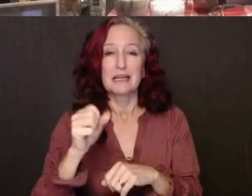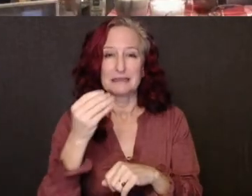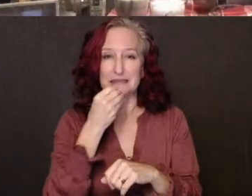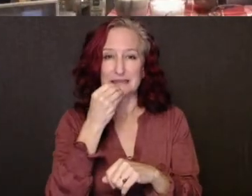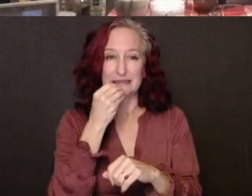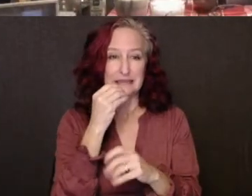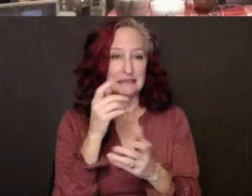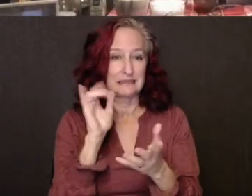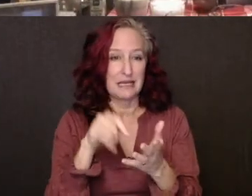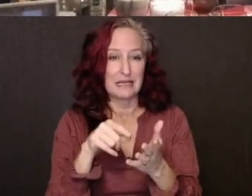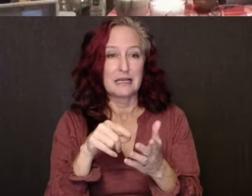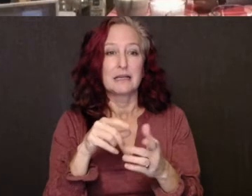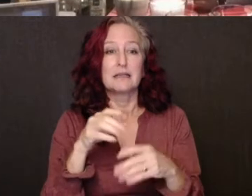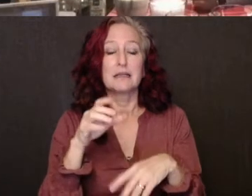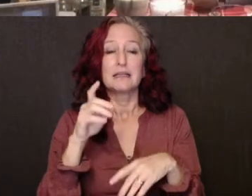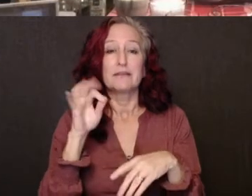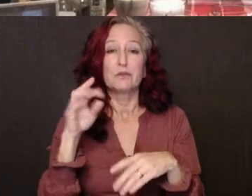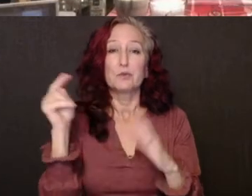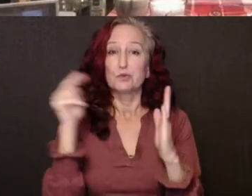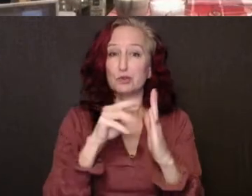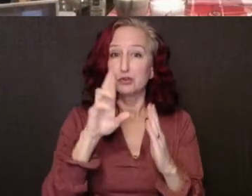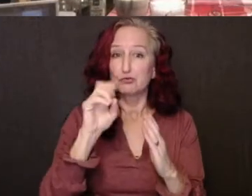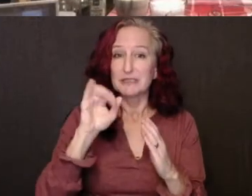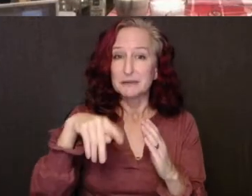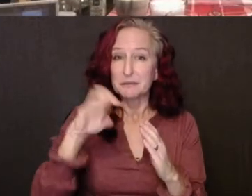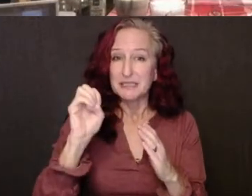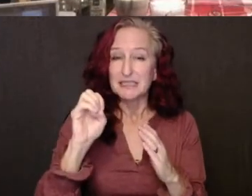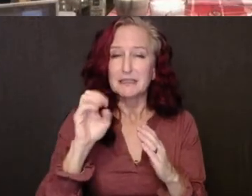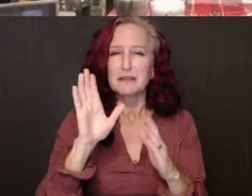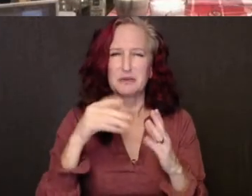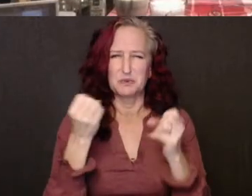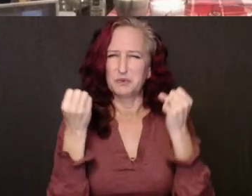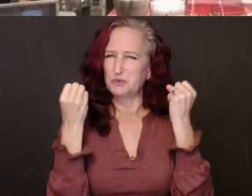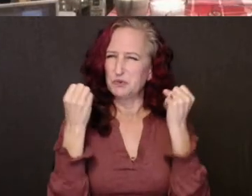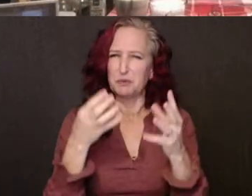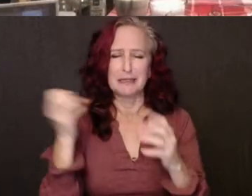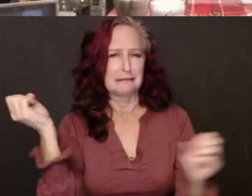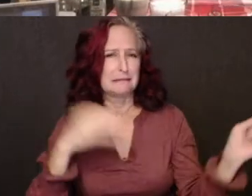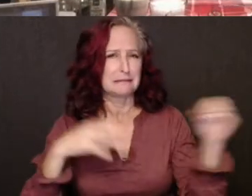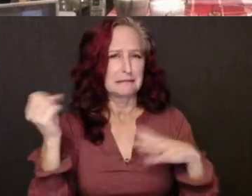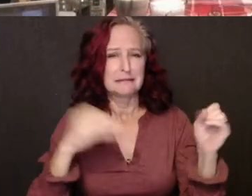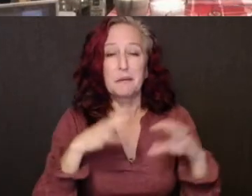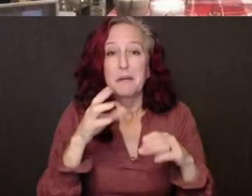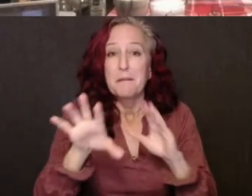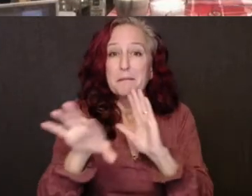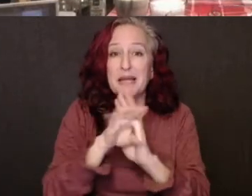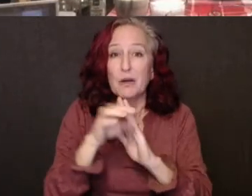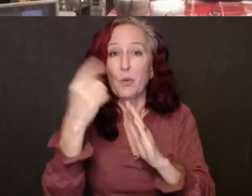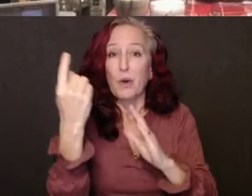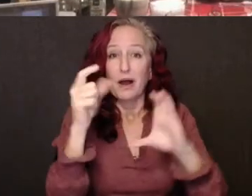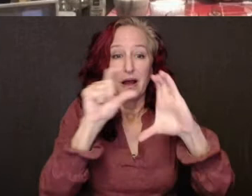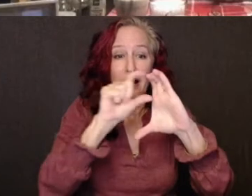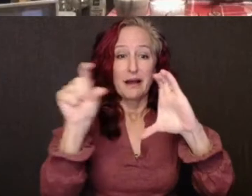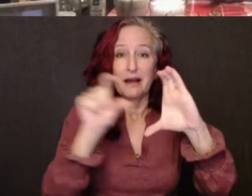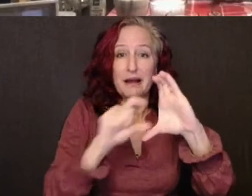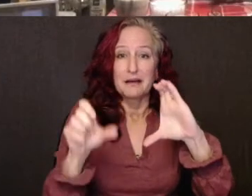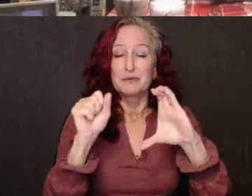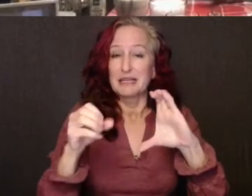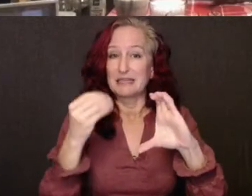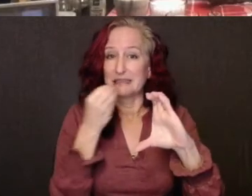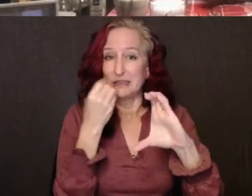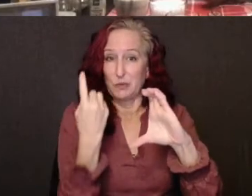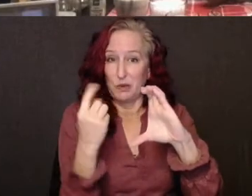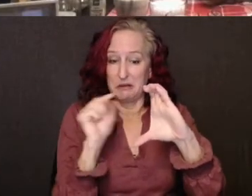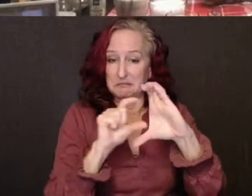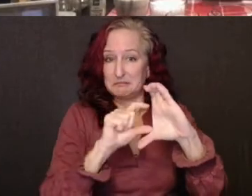some to layer it in, but as soon as it's done, it's obviously going to be hot, and it's also a great way to eat it. I think the cool thing